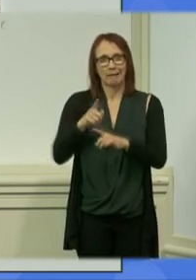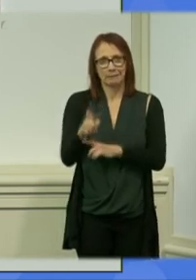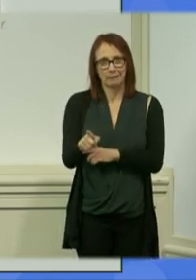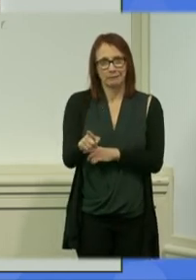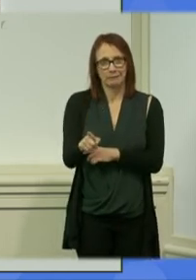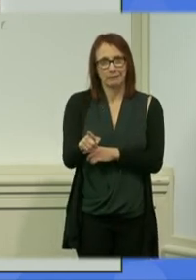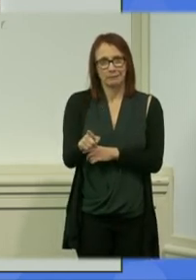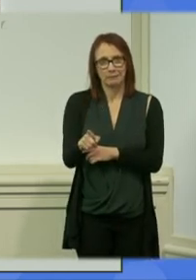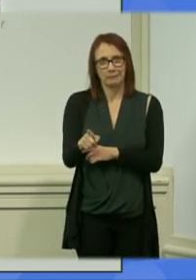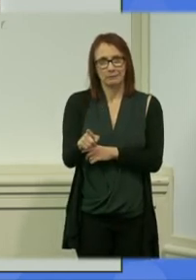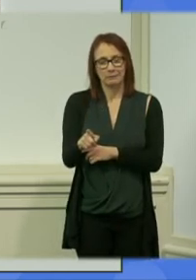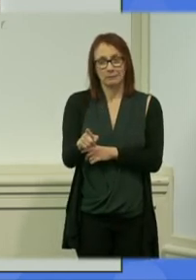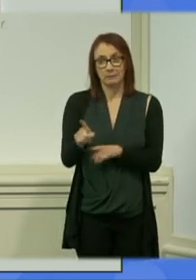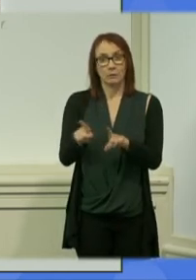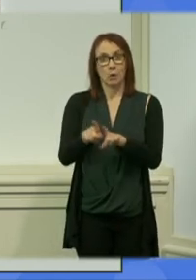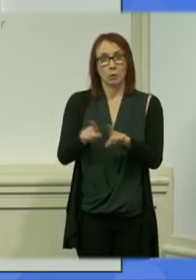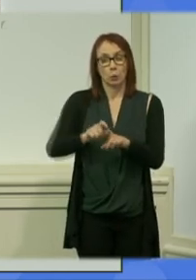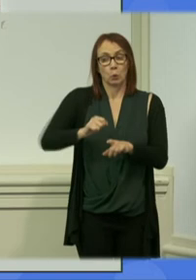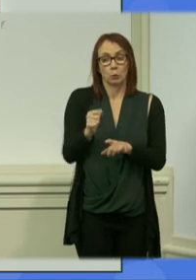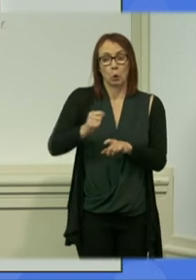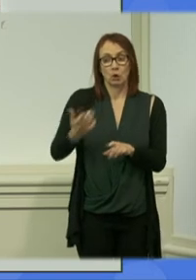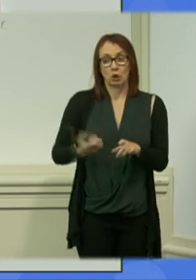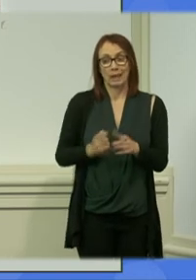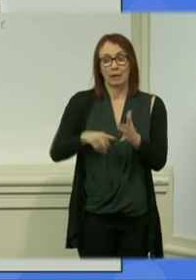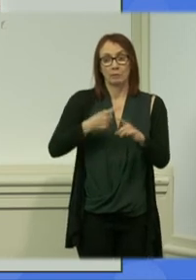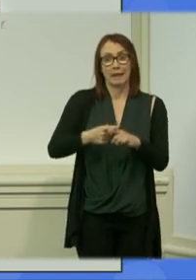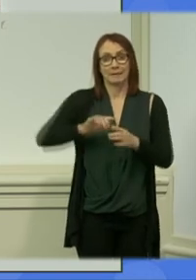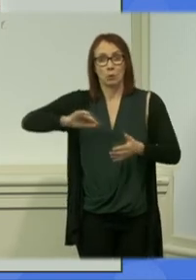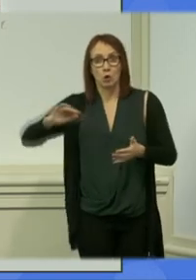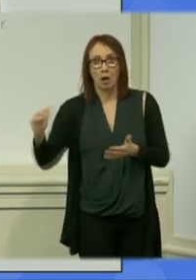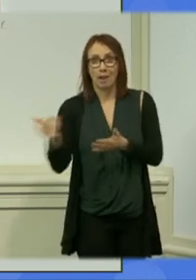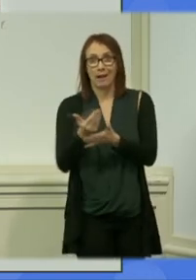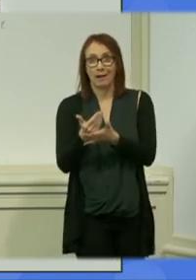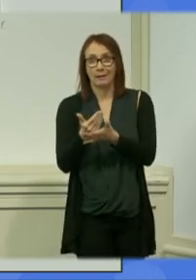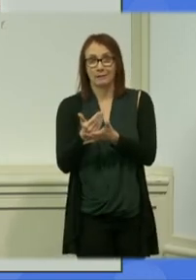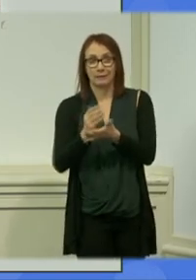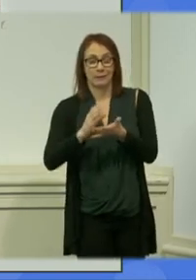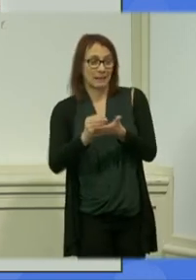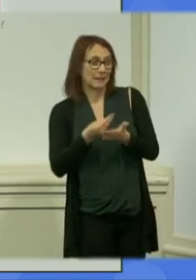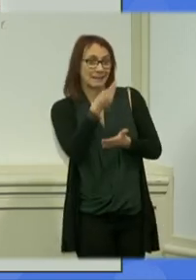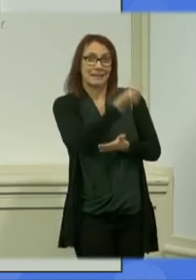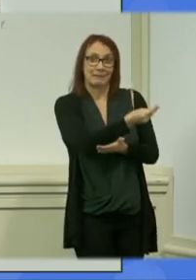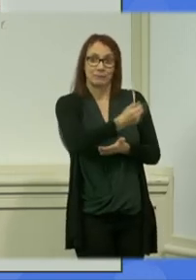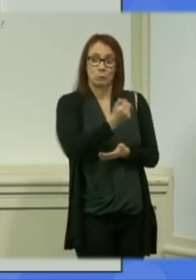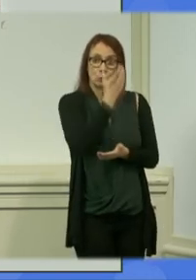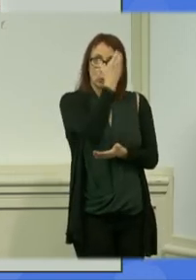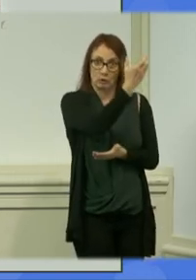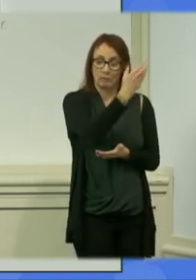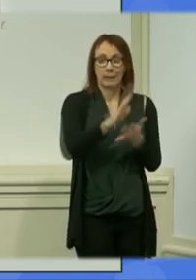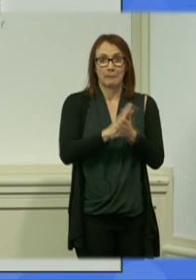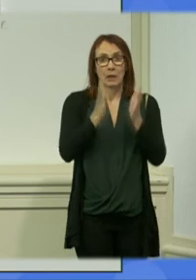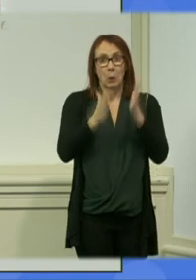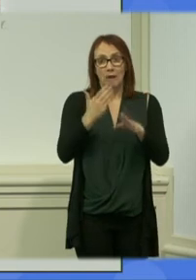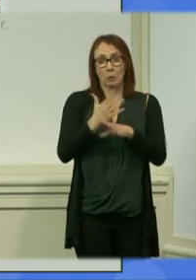they also collect the Scottish income tax on behalf of the government. So again, you have to work with HMRC and